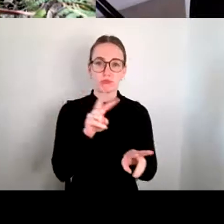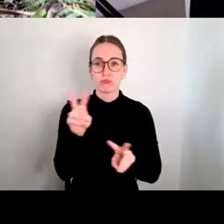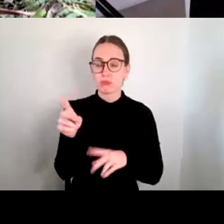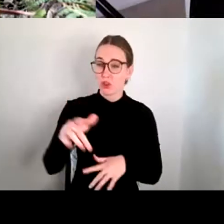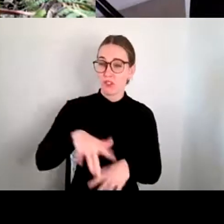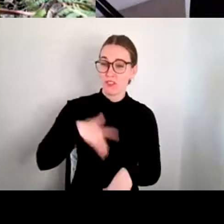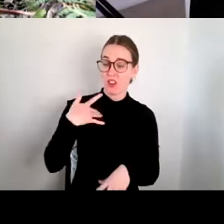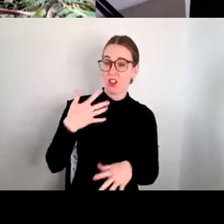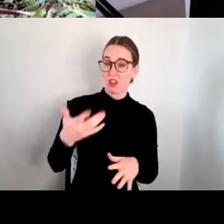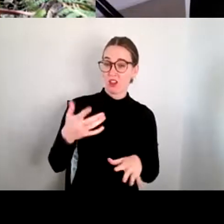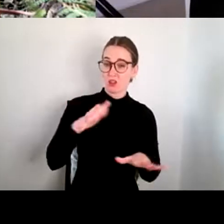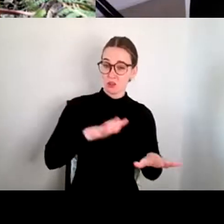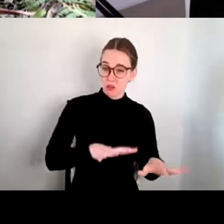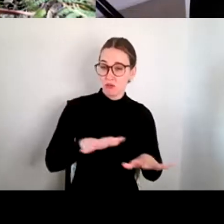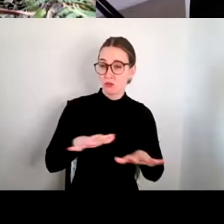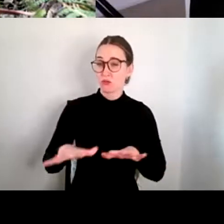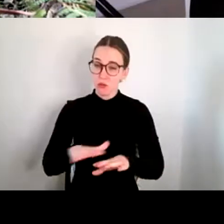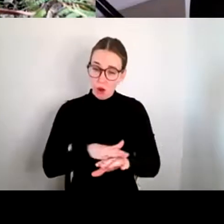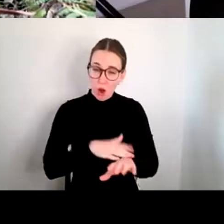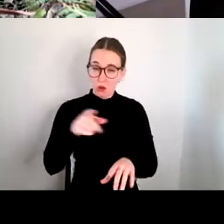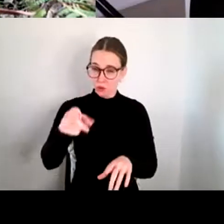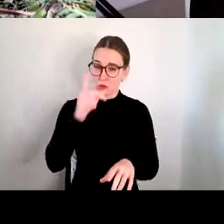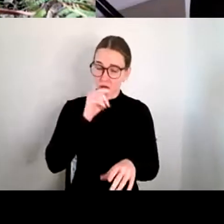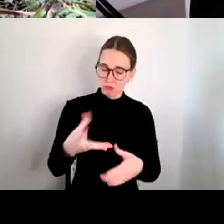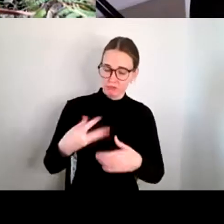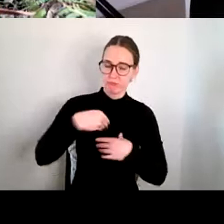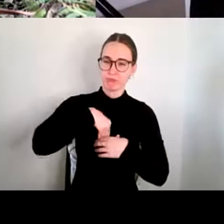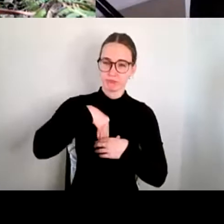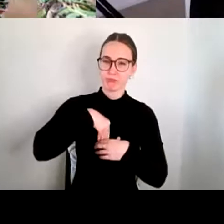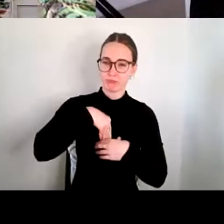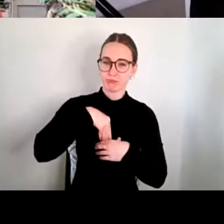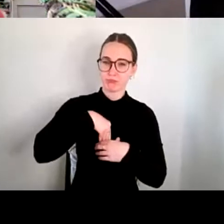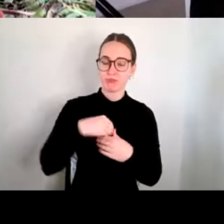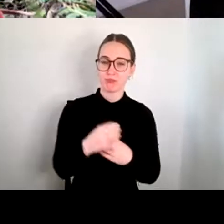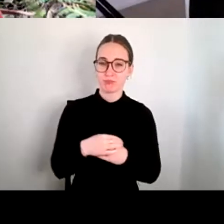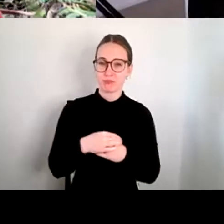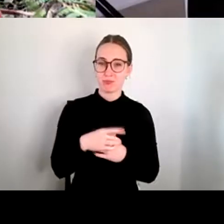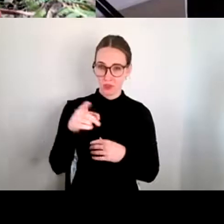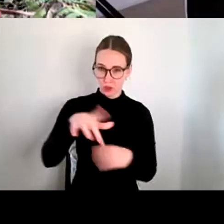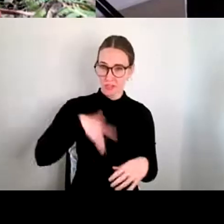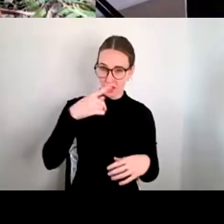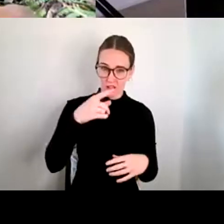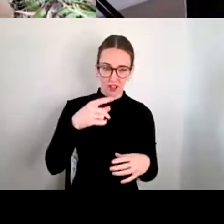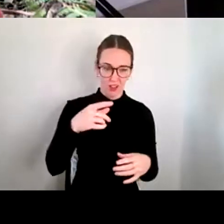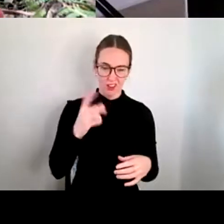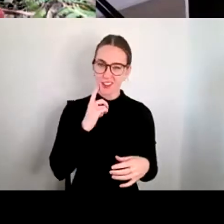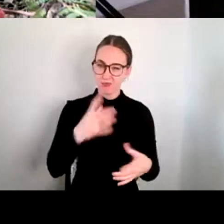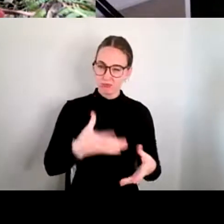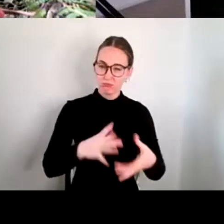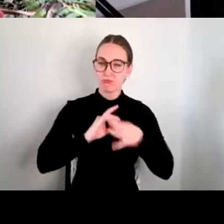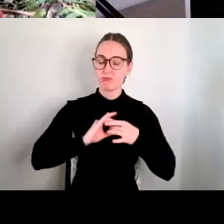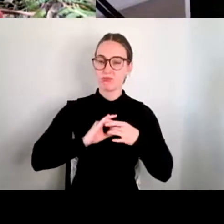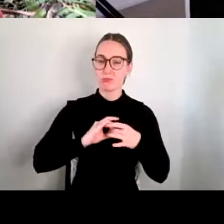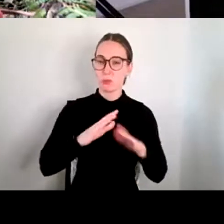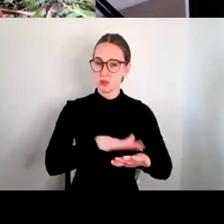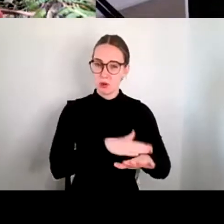to access and tap into? Is it a destination that you are in, or is it something kind of on